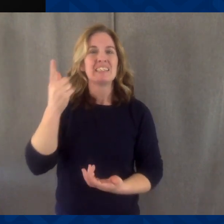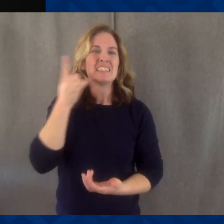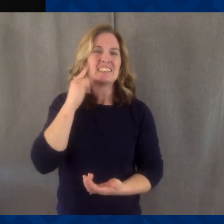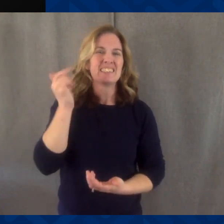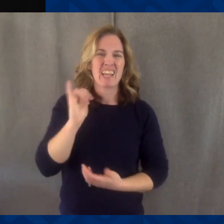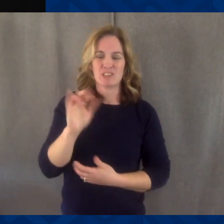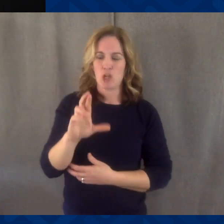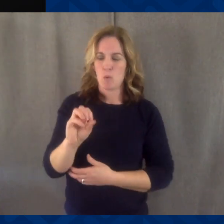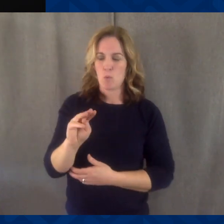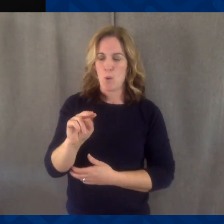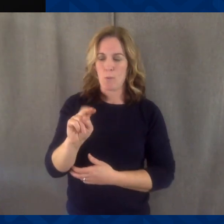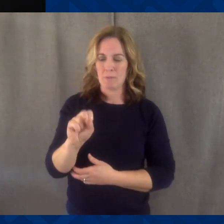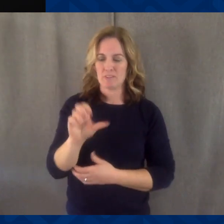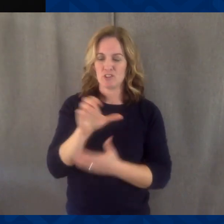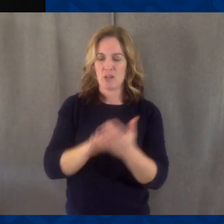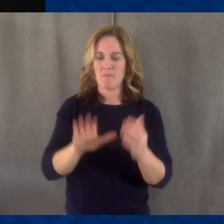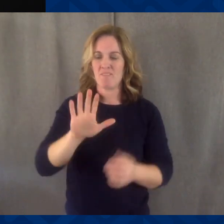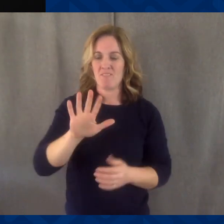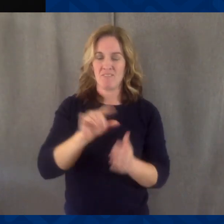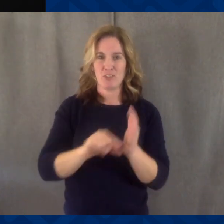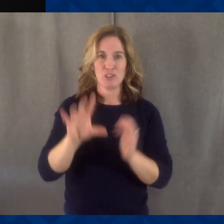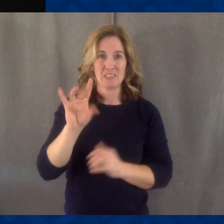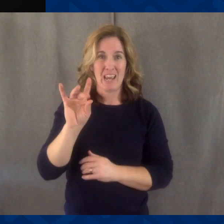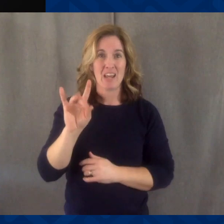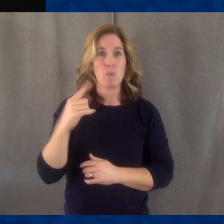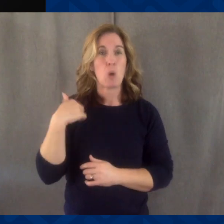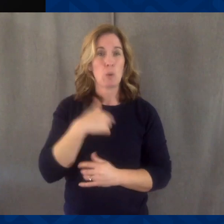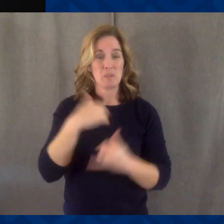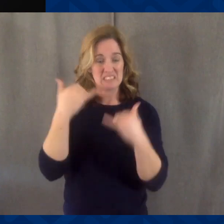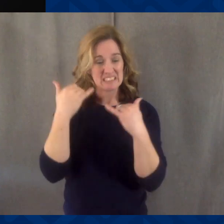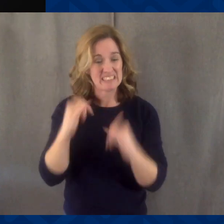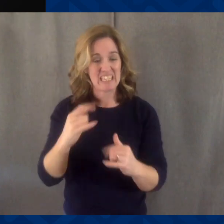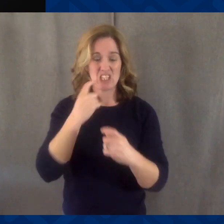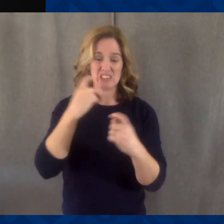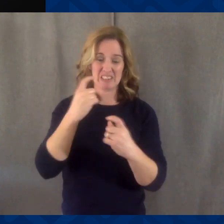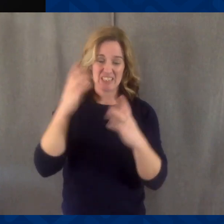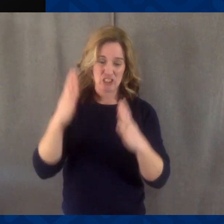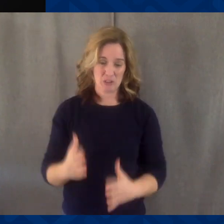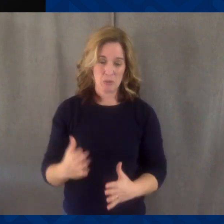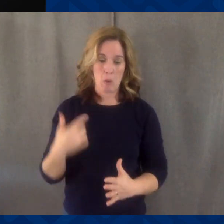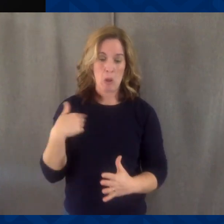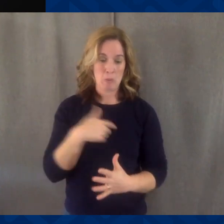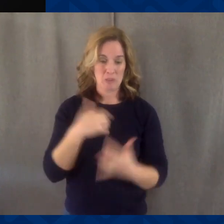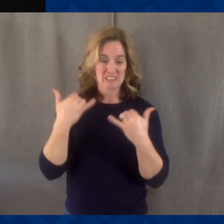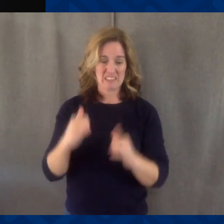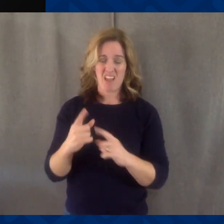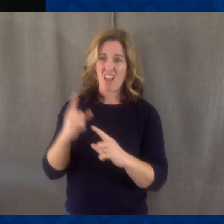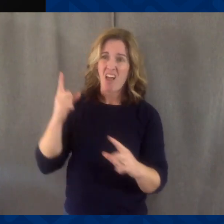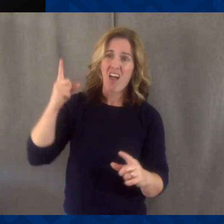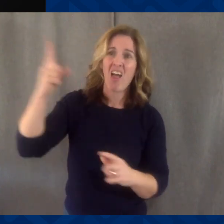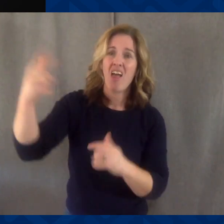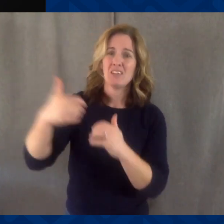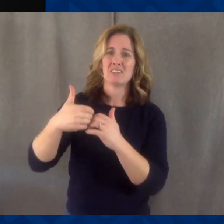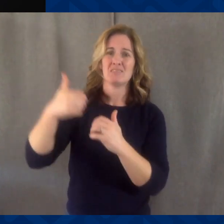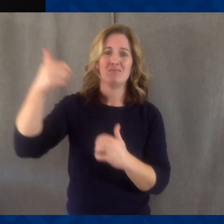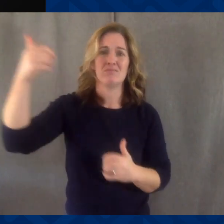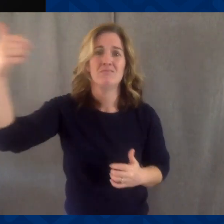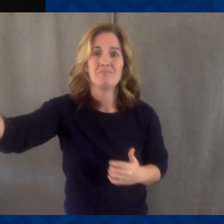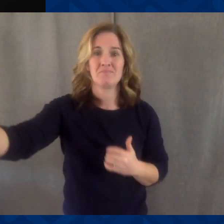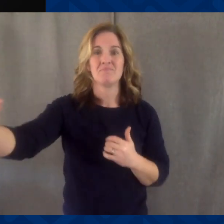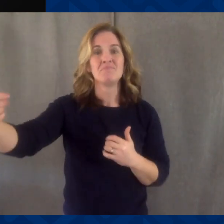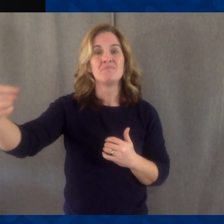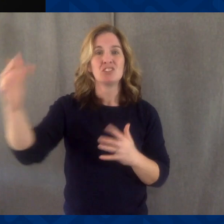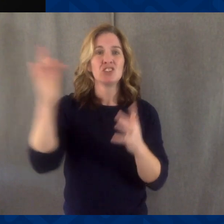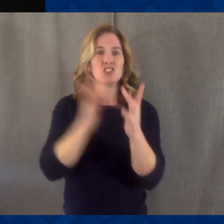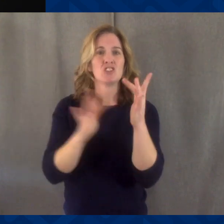says, while we were still sinners, while we were still a long way off, Christ died for us. While